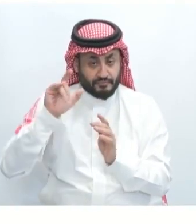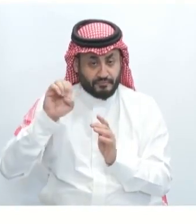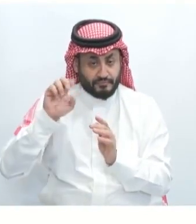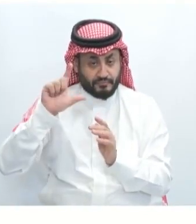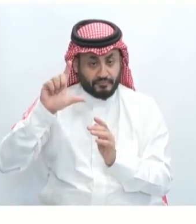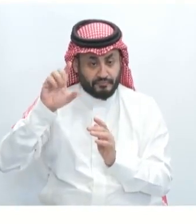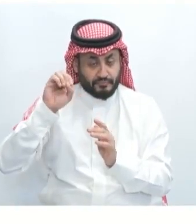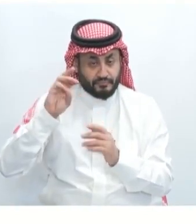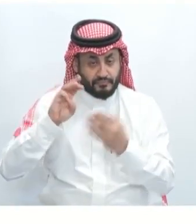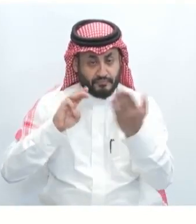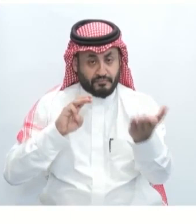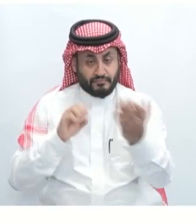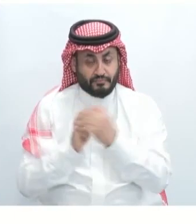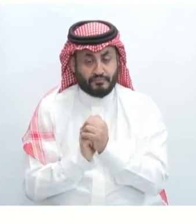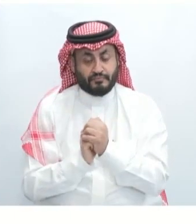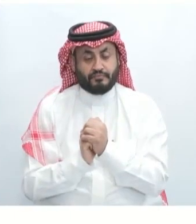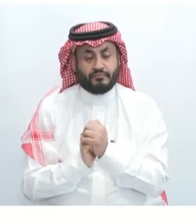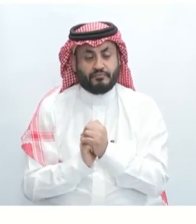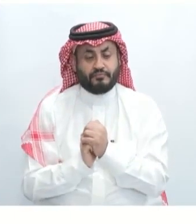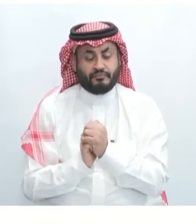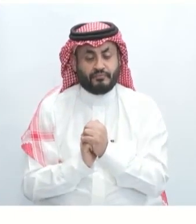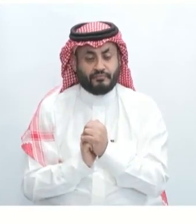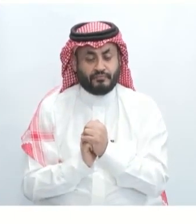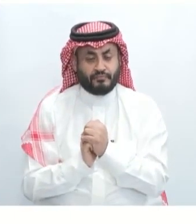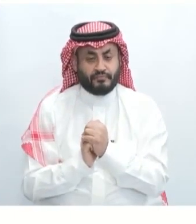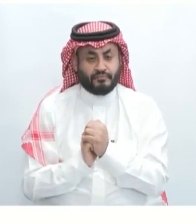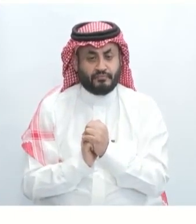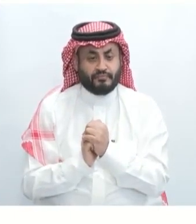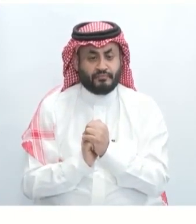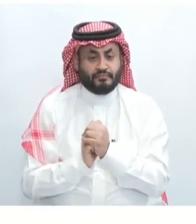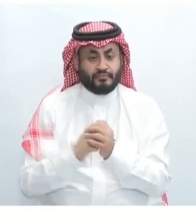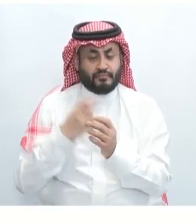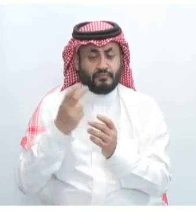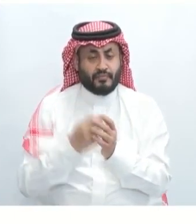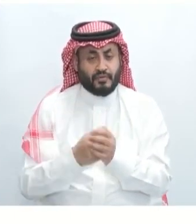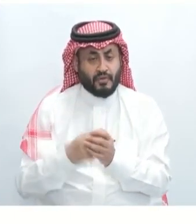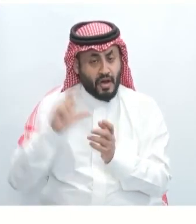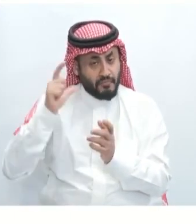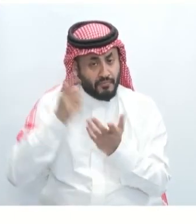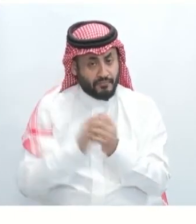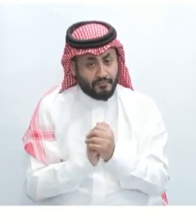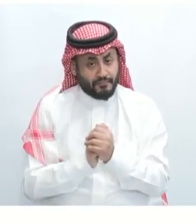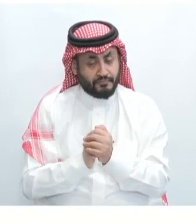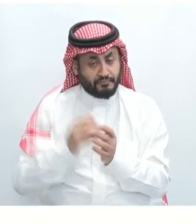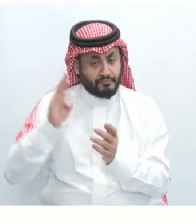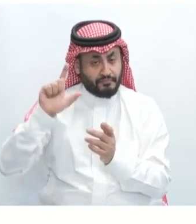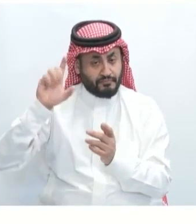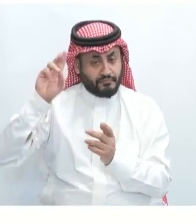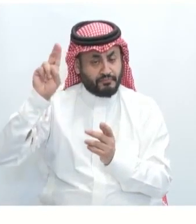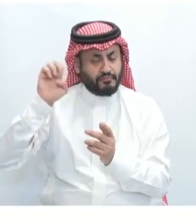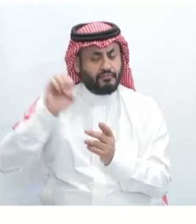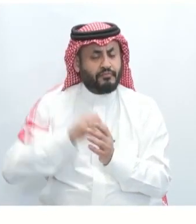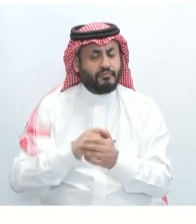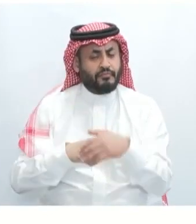yellow? This is the yellow. Perfect. So, are they yellow? Are they blue? Are they blue? What does it